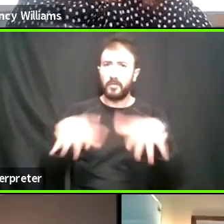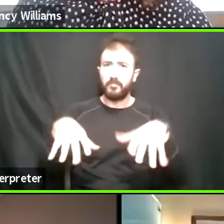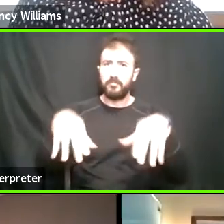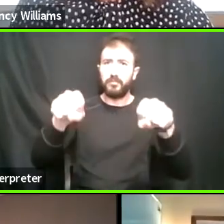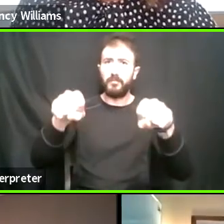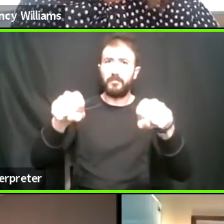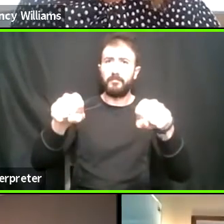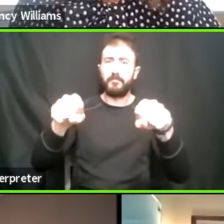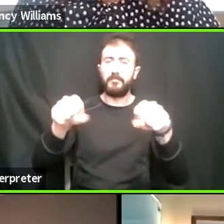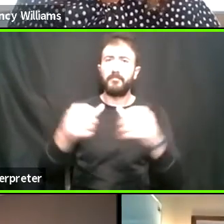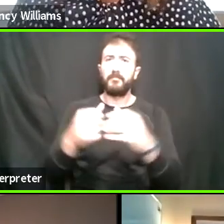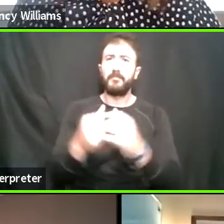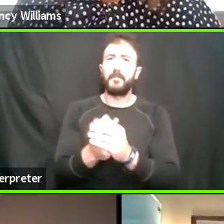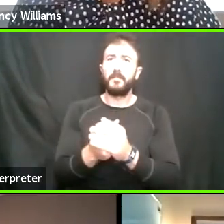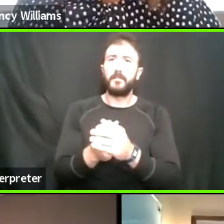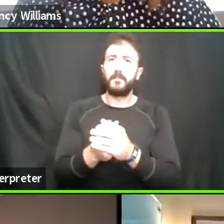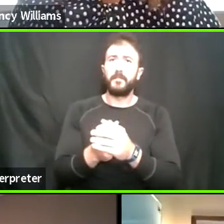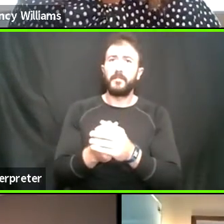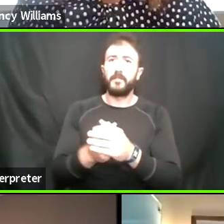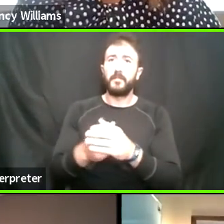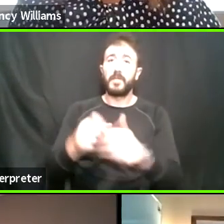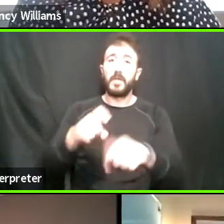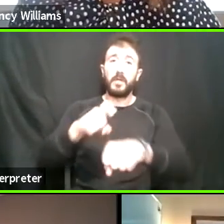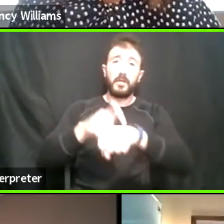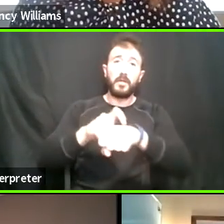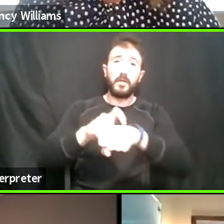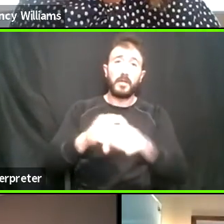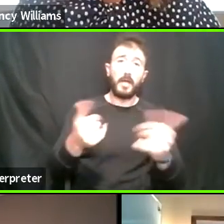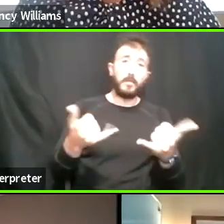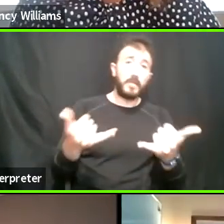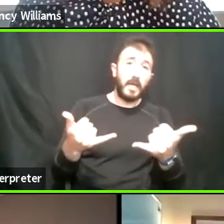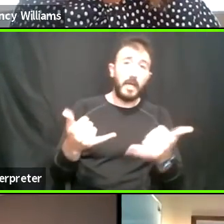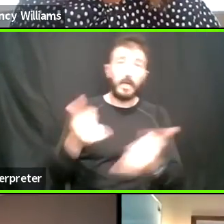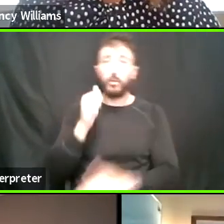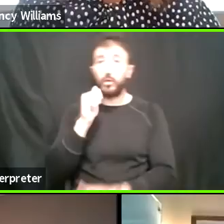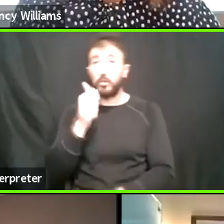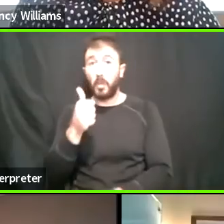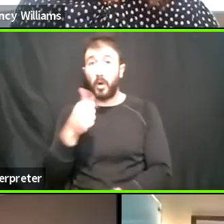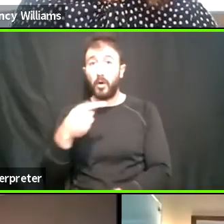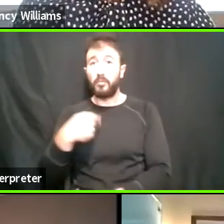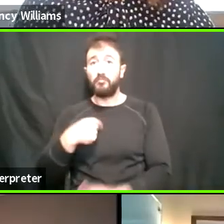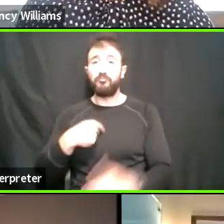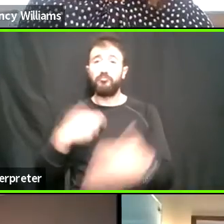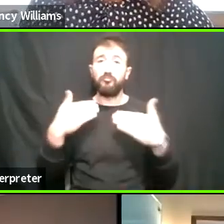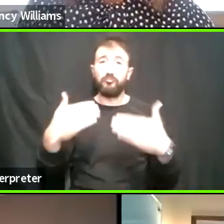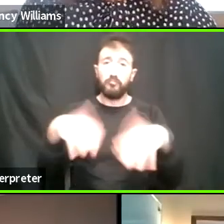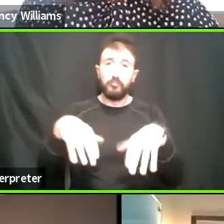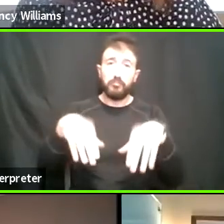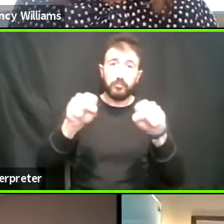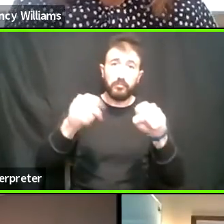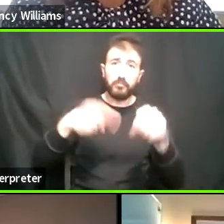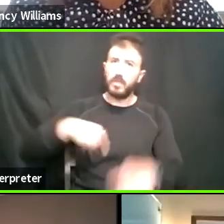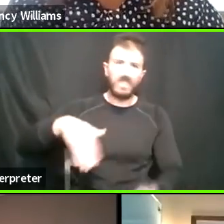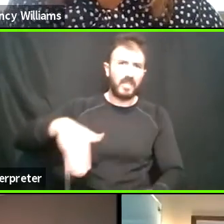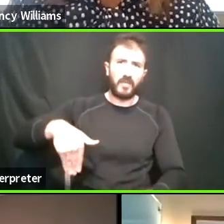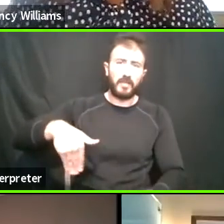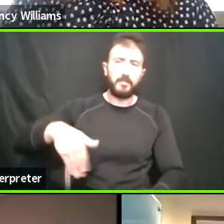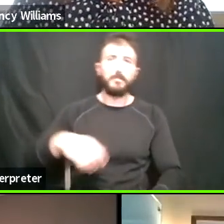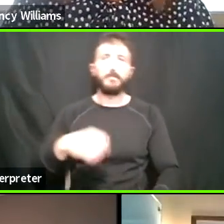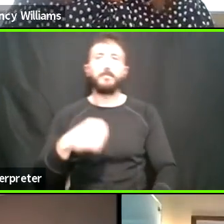is there time today or tomorrow that I could do that? And how do I do it? I haven't done it yet.